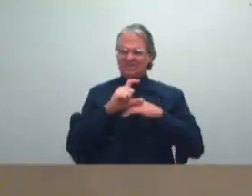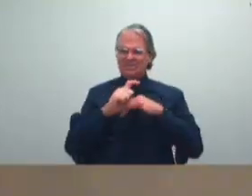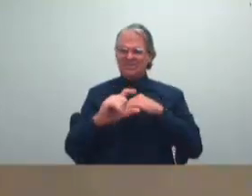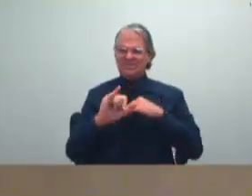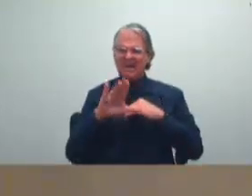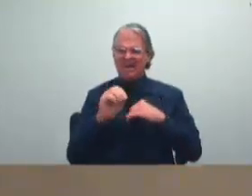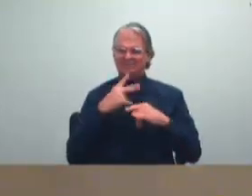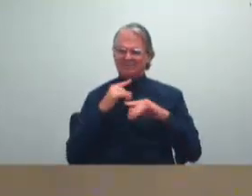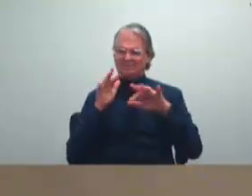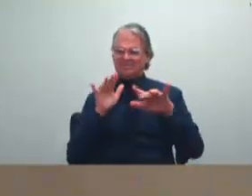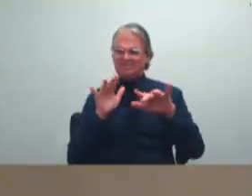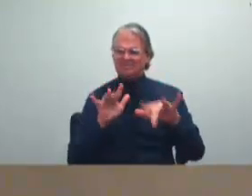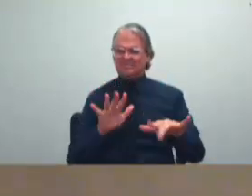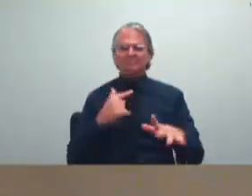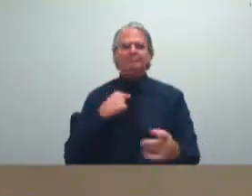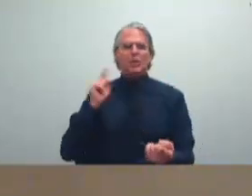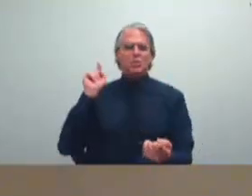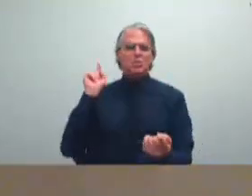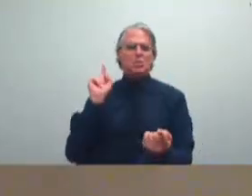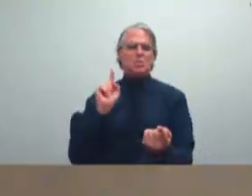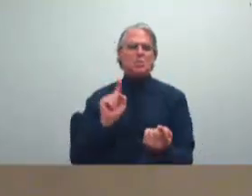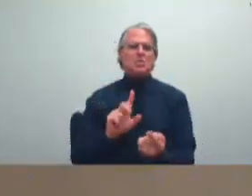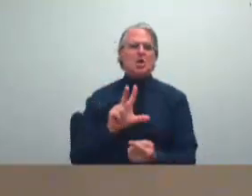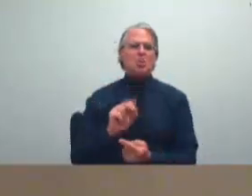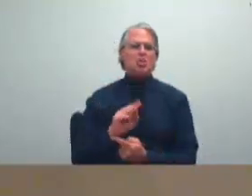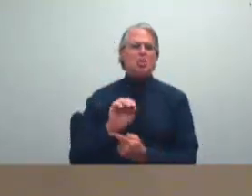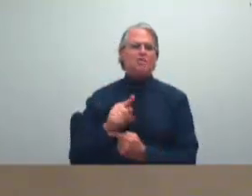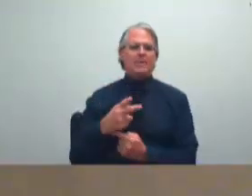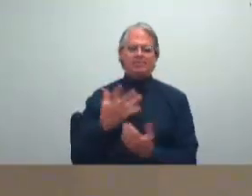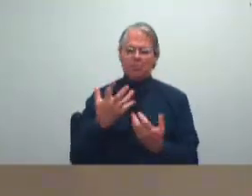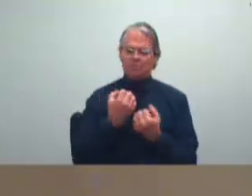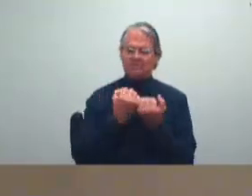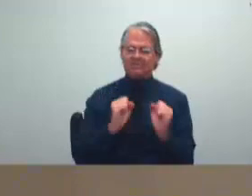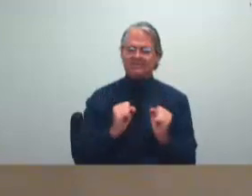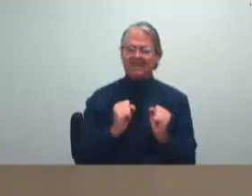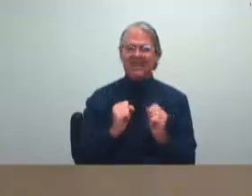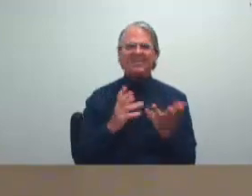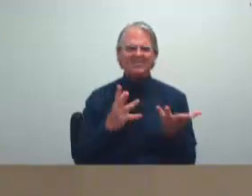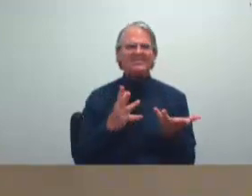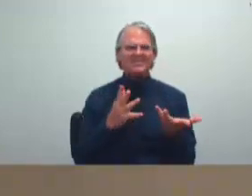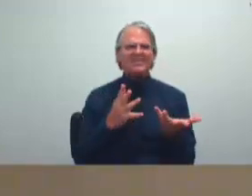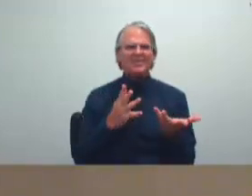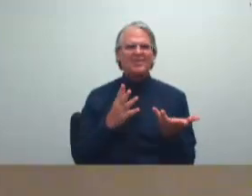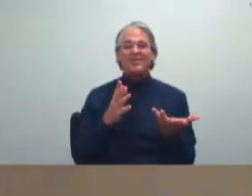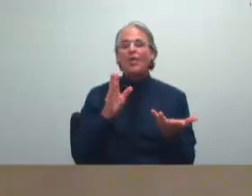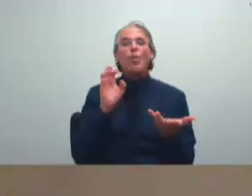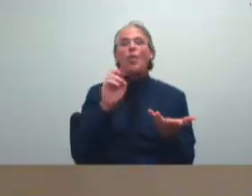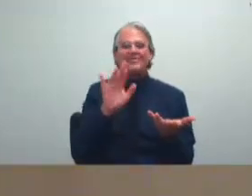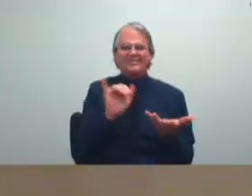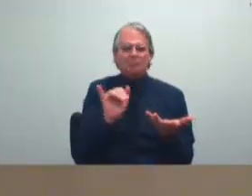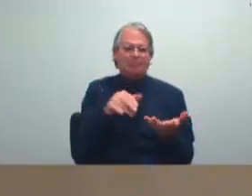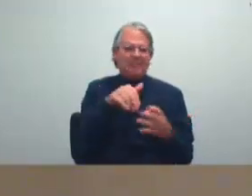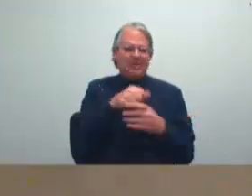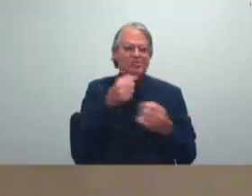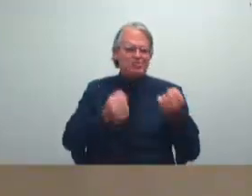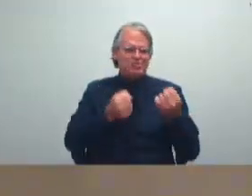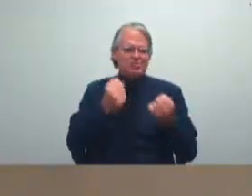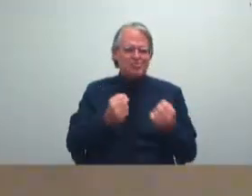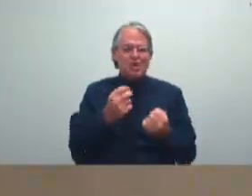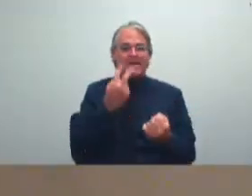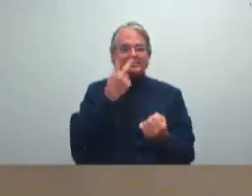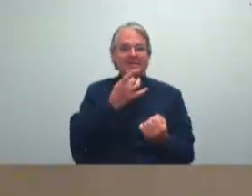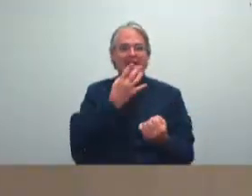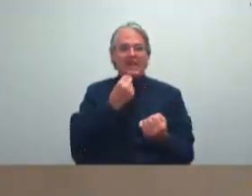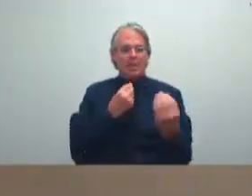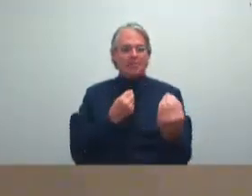really giving you information. Using the car analogy again, maybe another light comes on and it says there's a problem with the engine. And maybe instead of